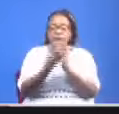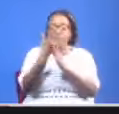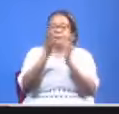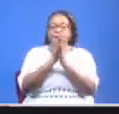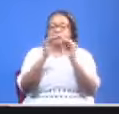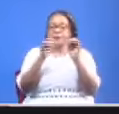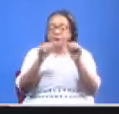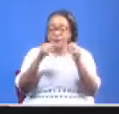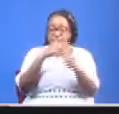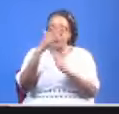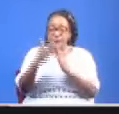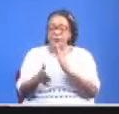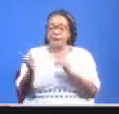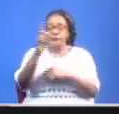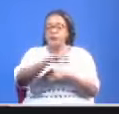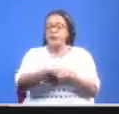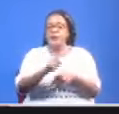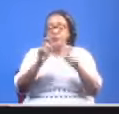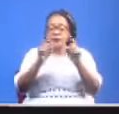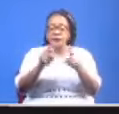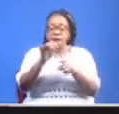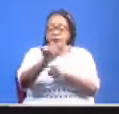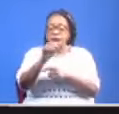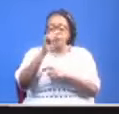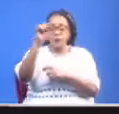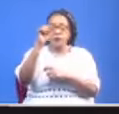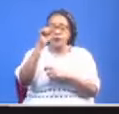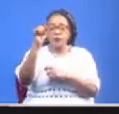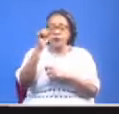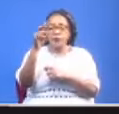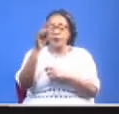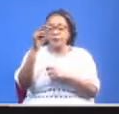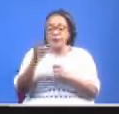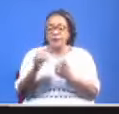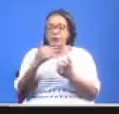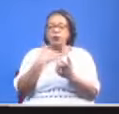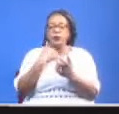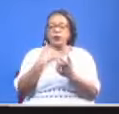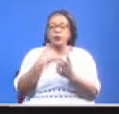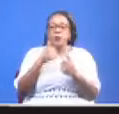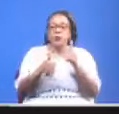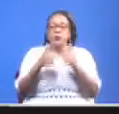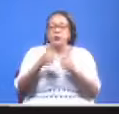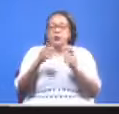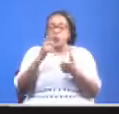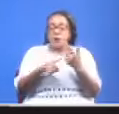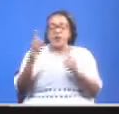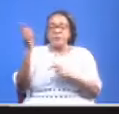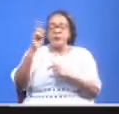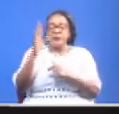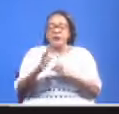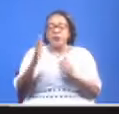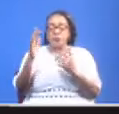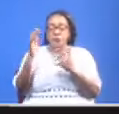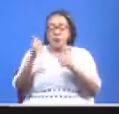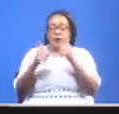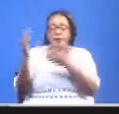with an agreement at the end of the day requires that political impetus, that political will, which is what the ministers will then be bringing to the